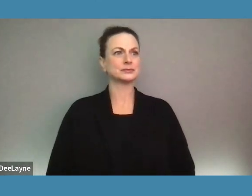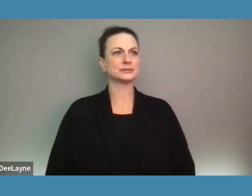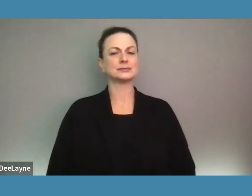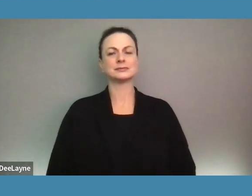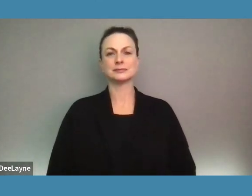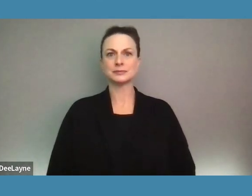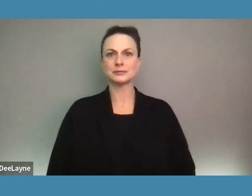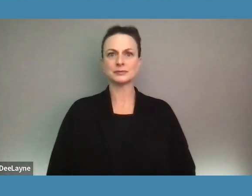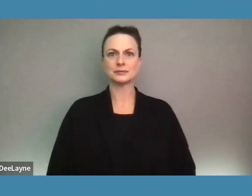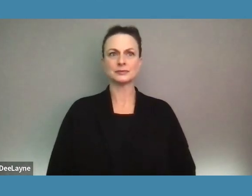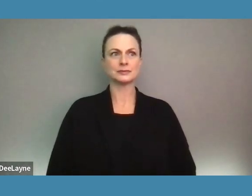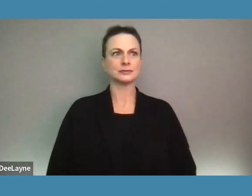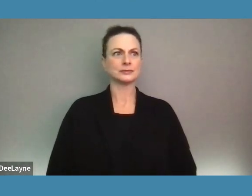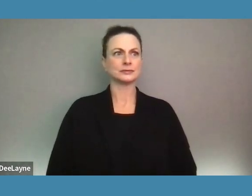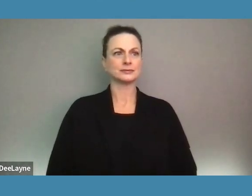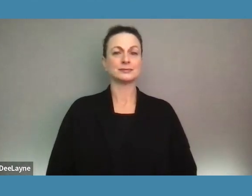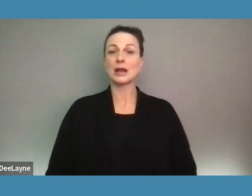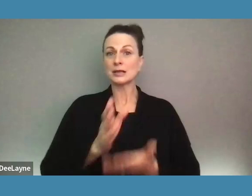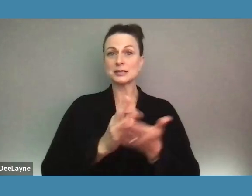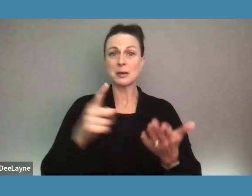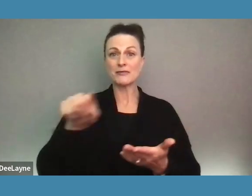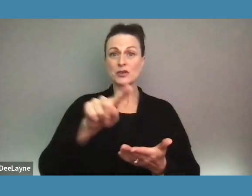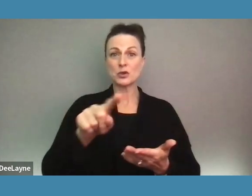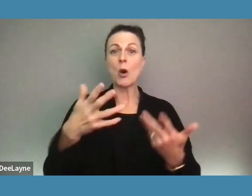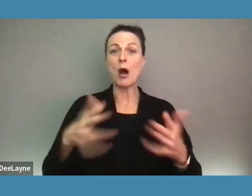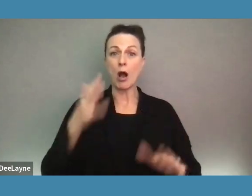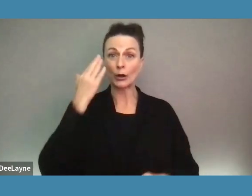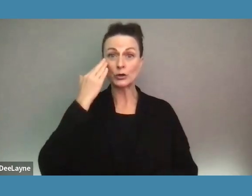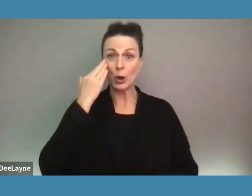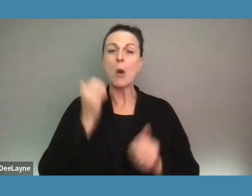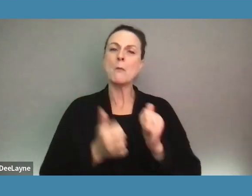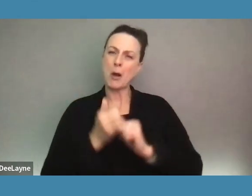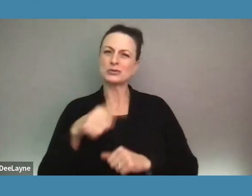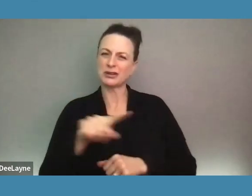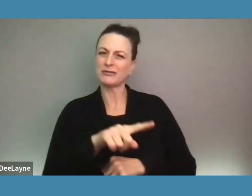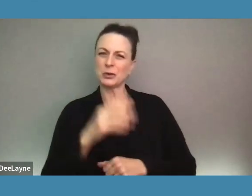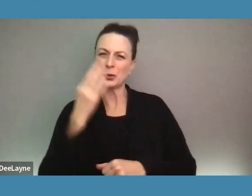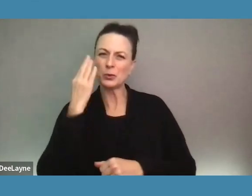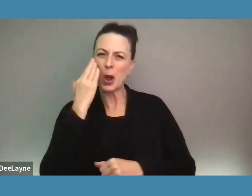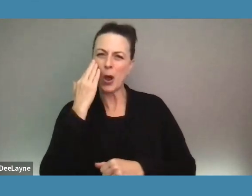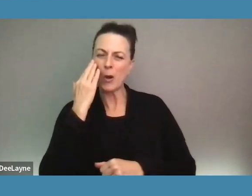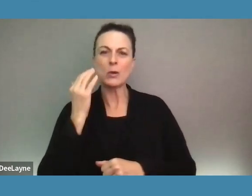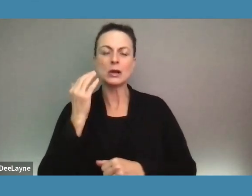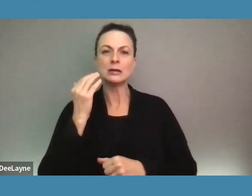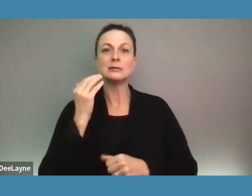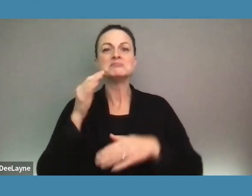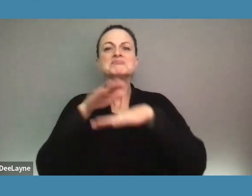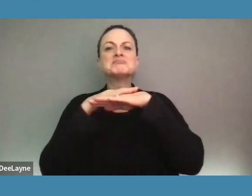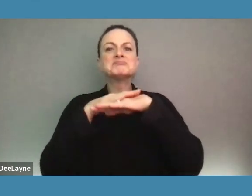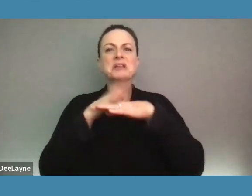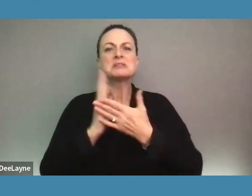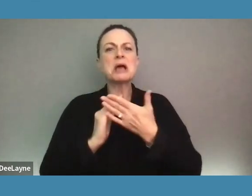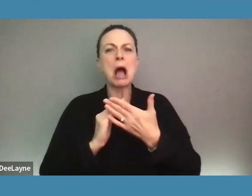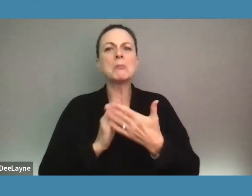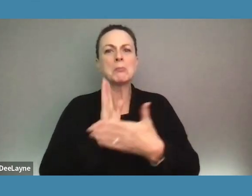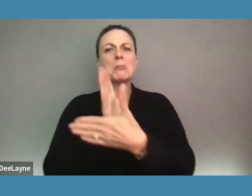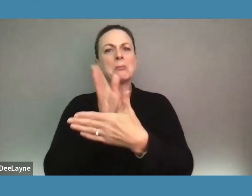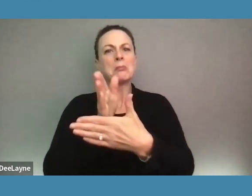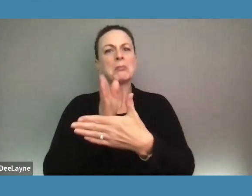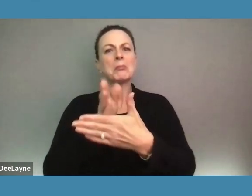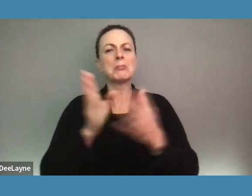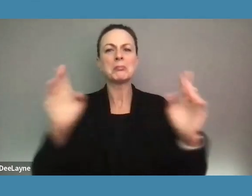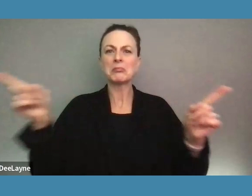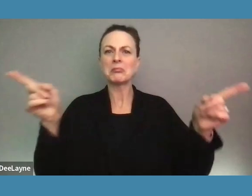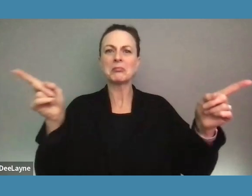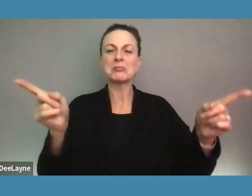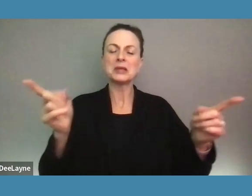Okay, so some of you know, most of you, it looks like know. Oh, some info. Some of you know a lot,